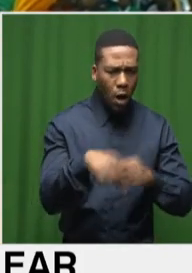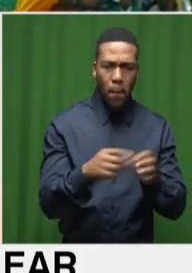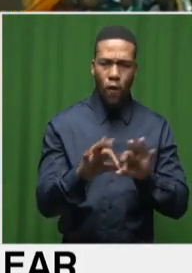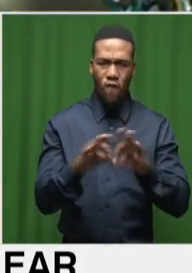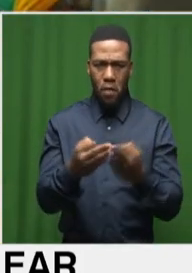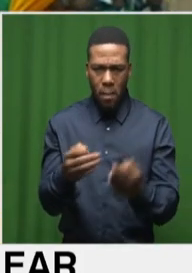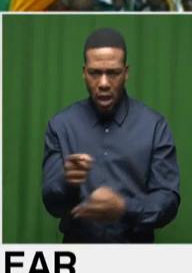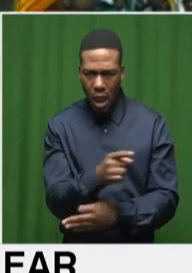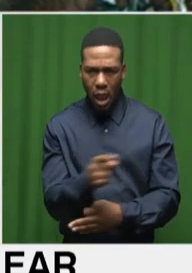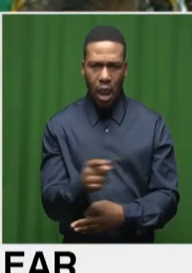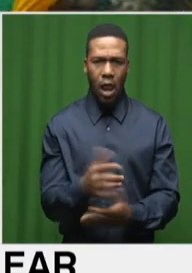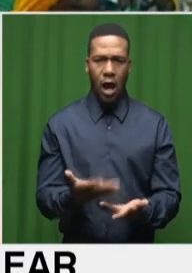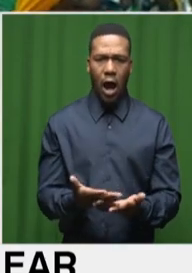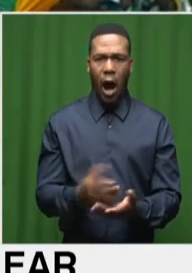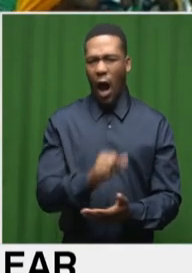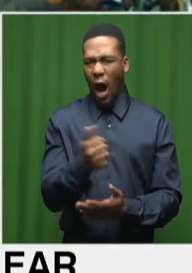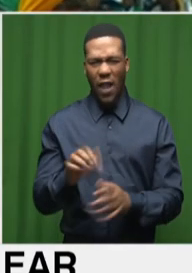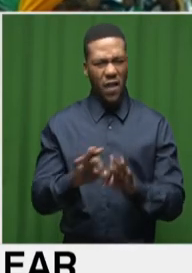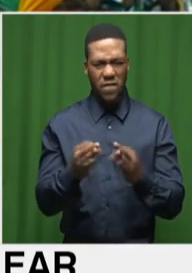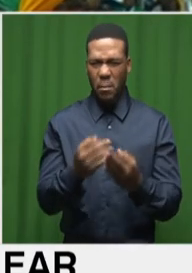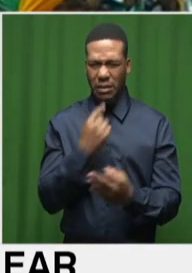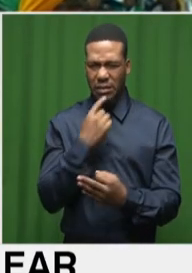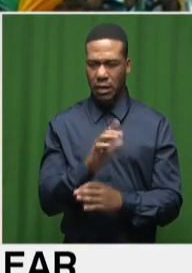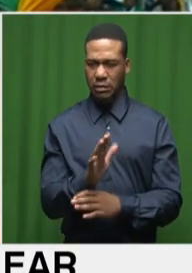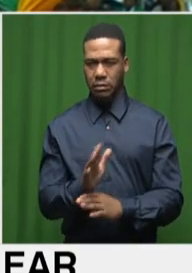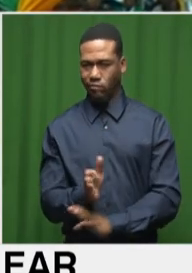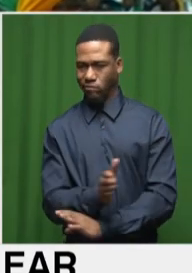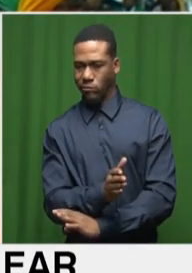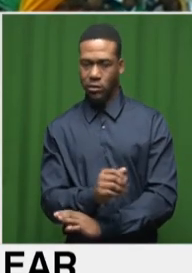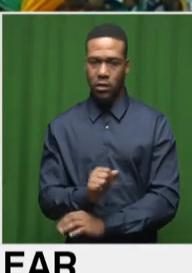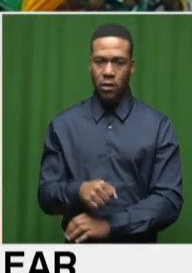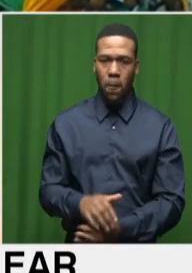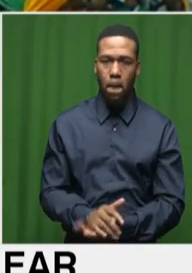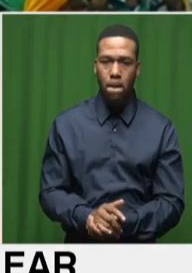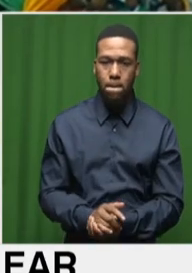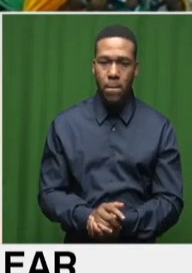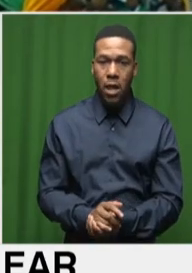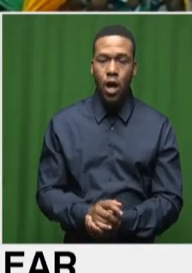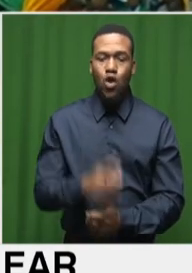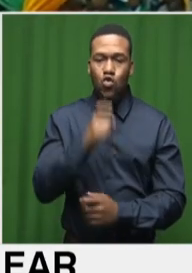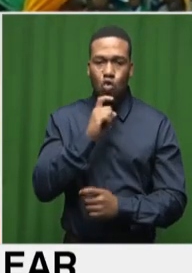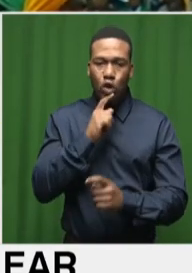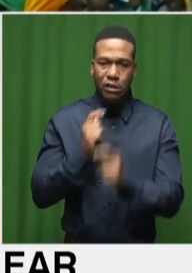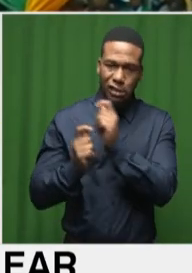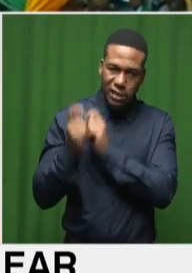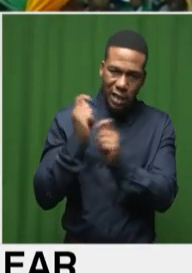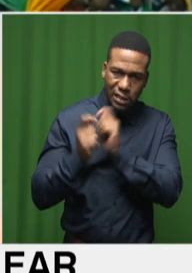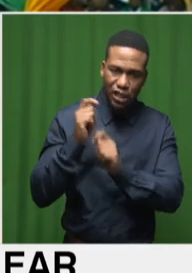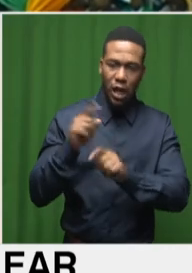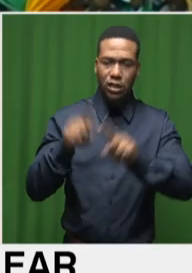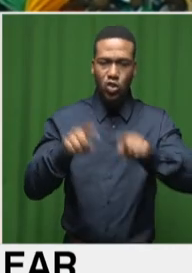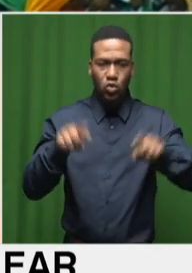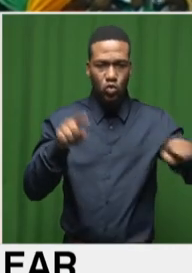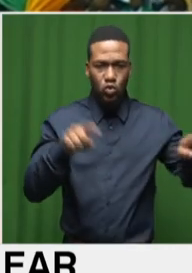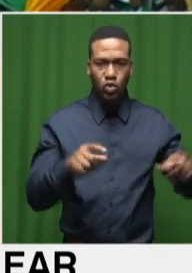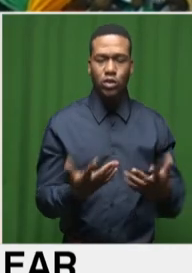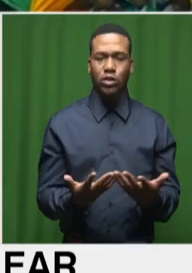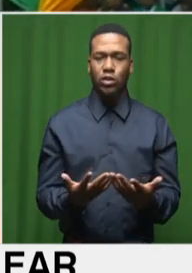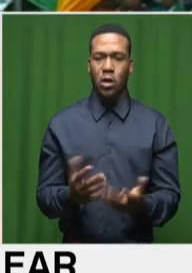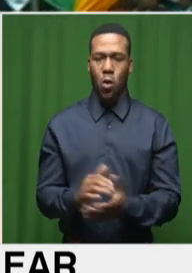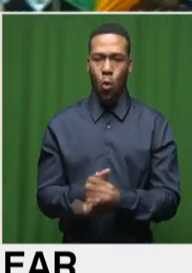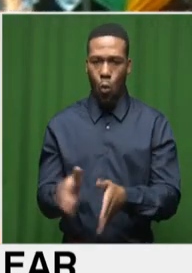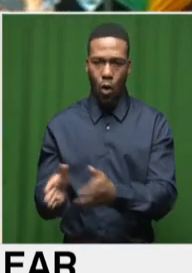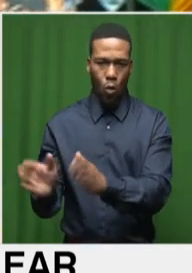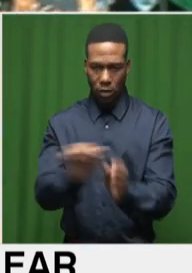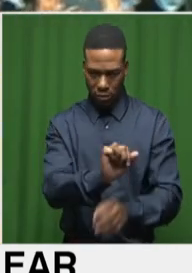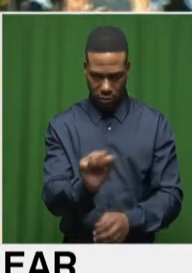bury closer, you know, faster in terms of the various traditional beliefs that people have in the area. Some bury